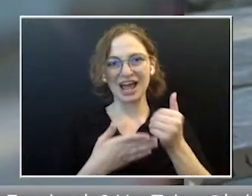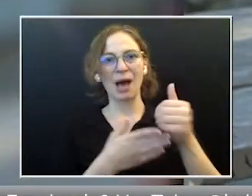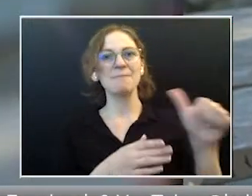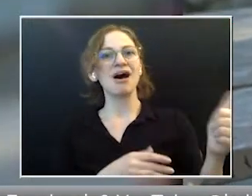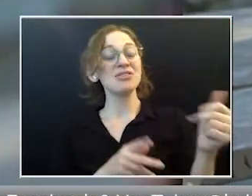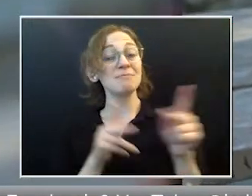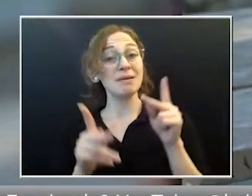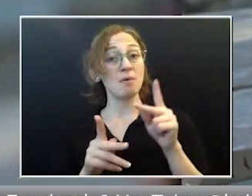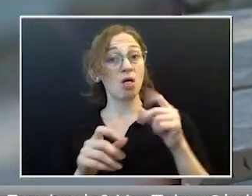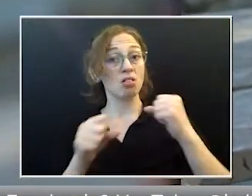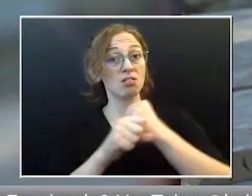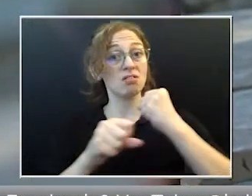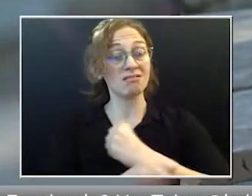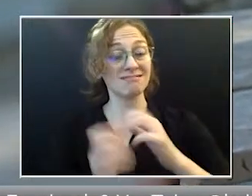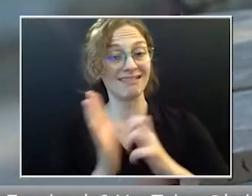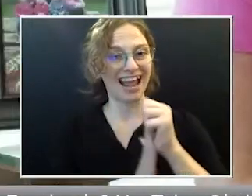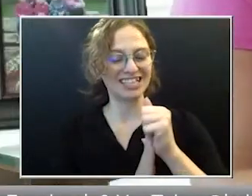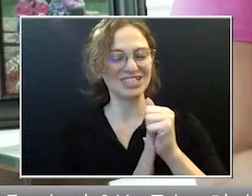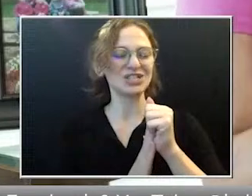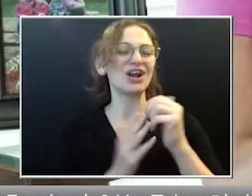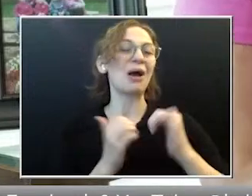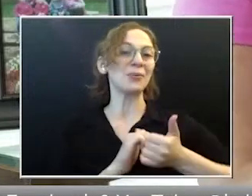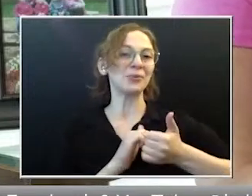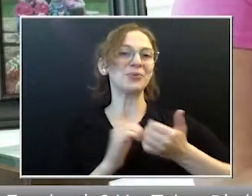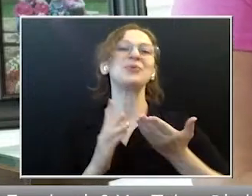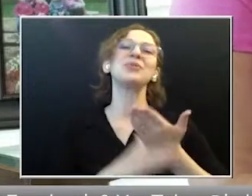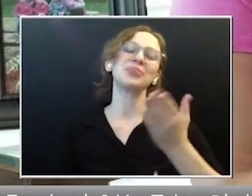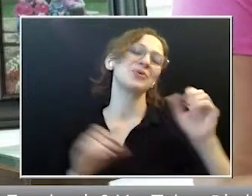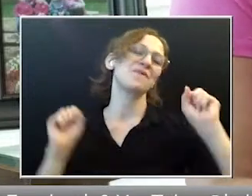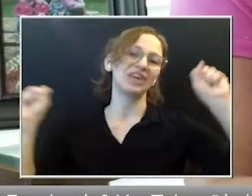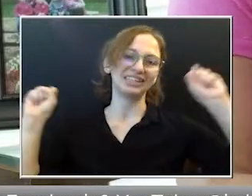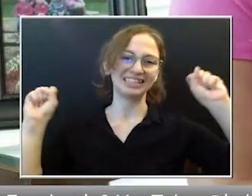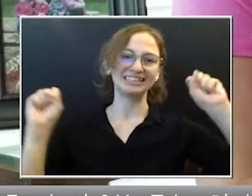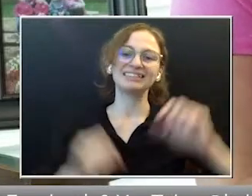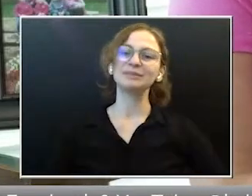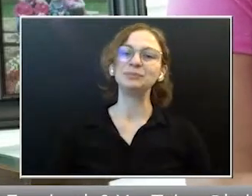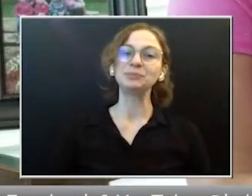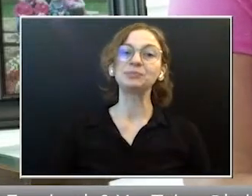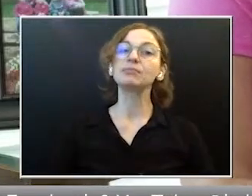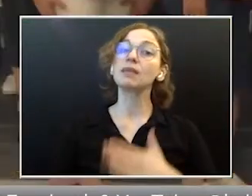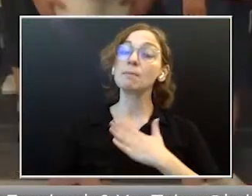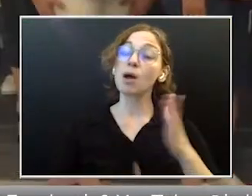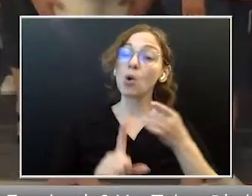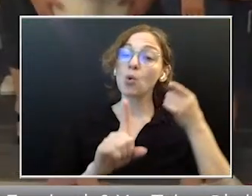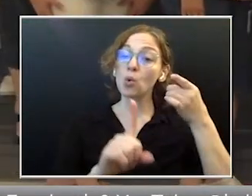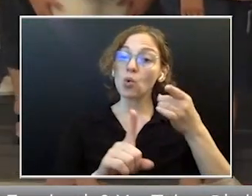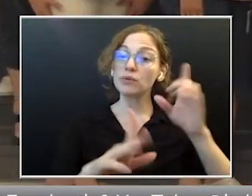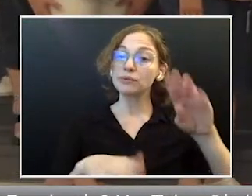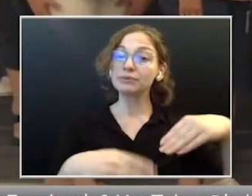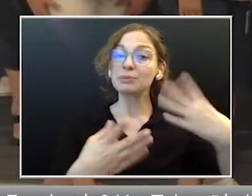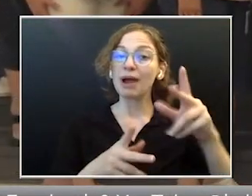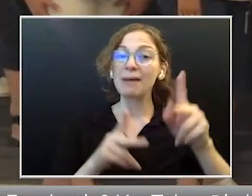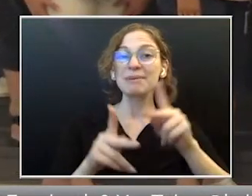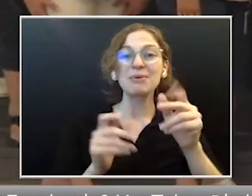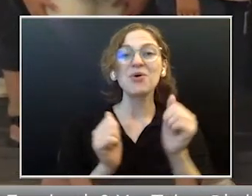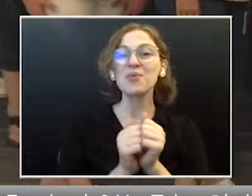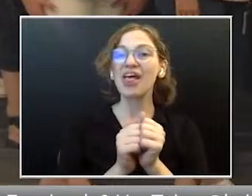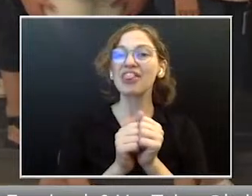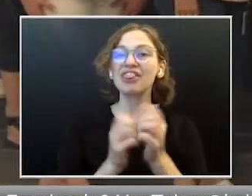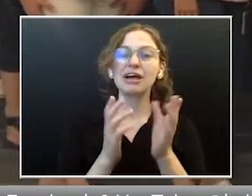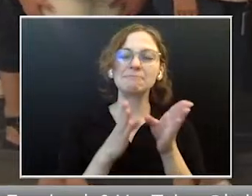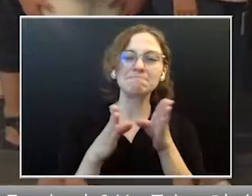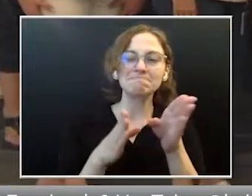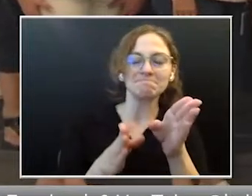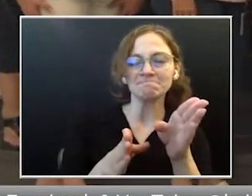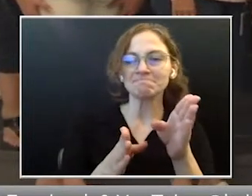ultimate goal is to be able to provide them with a path for them to feel more confident about themselves, for